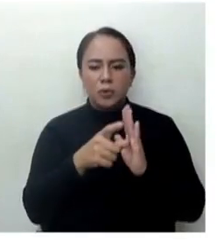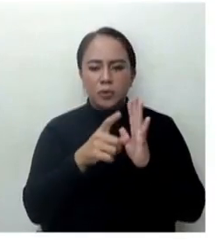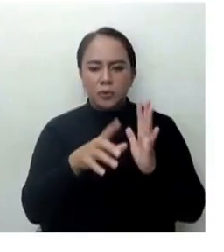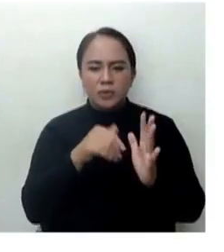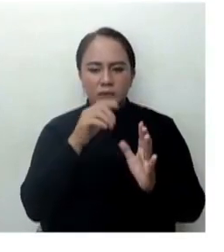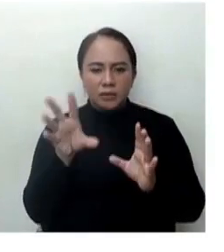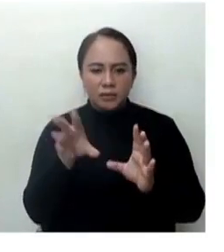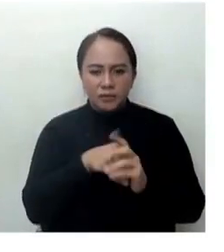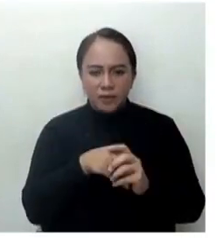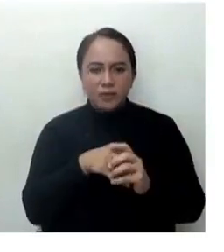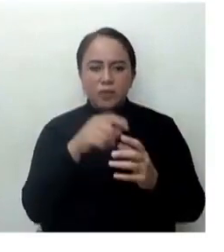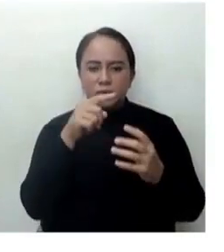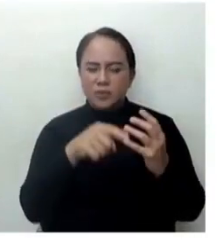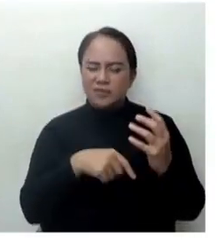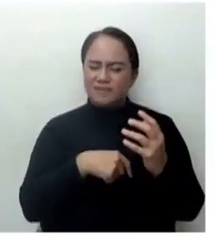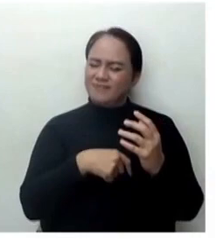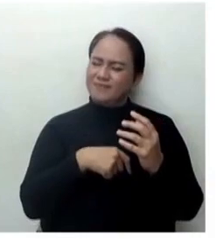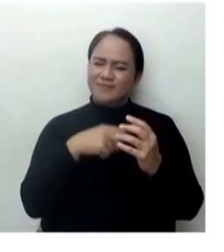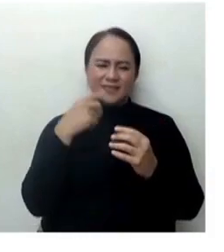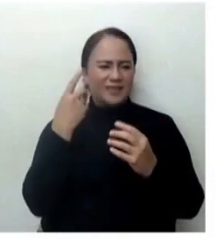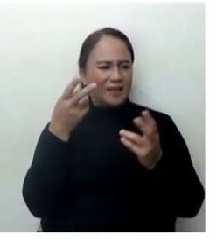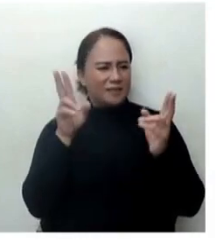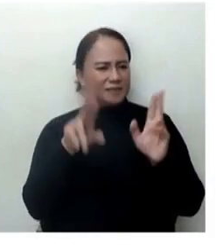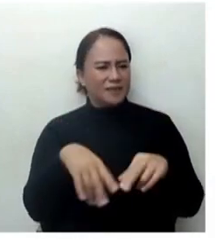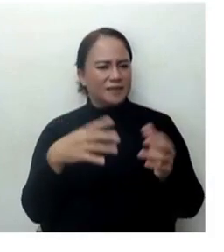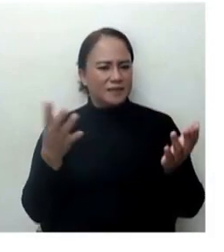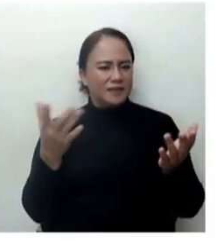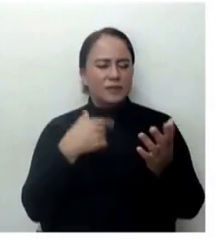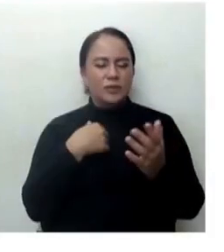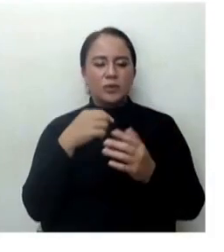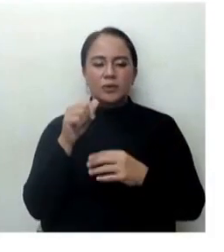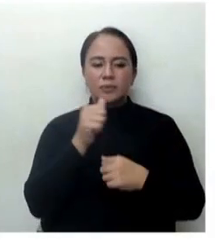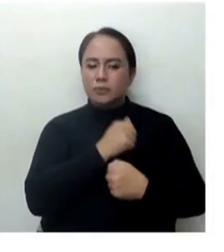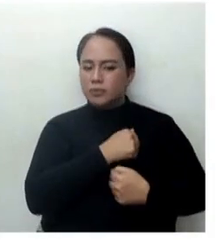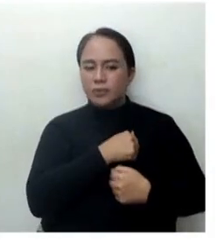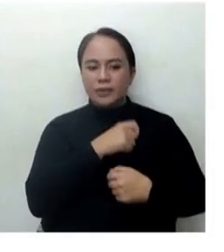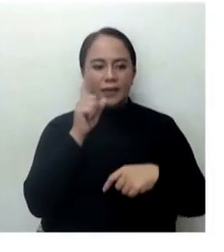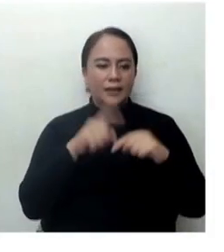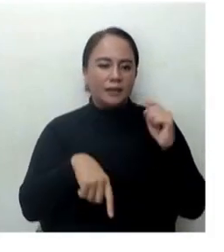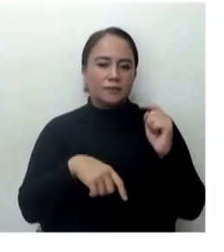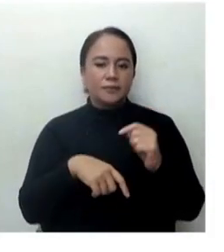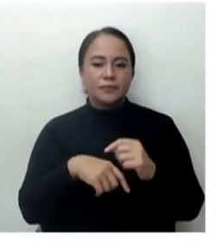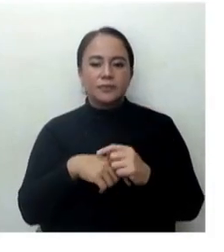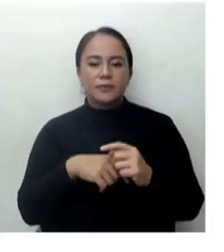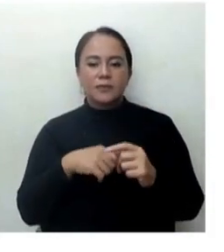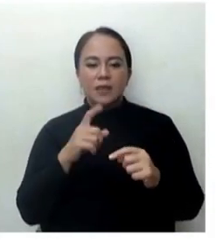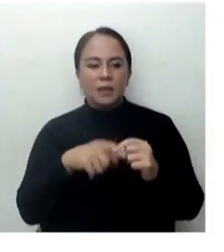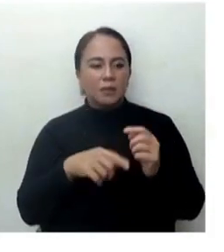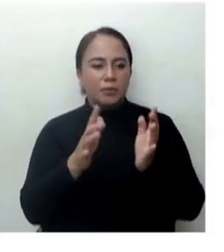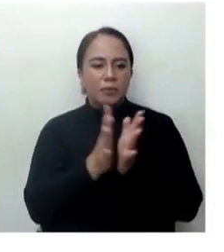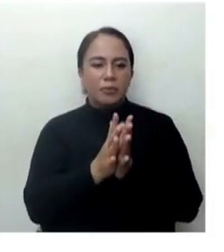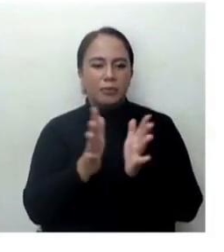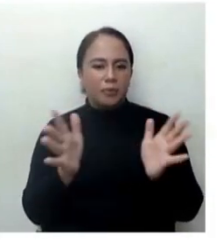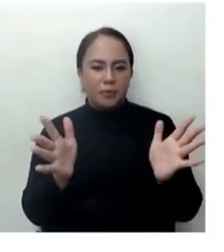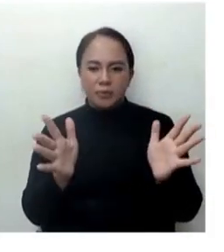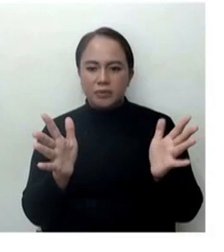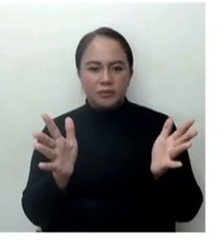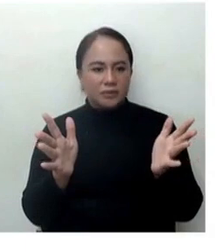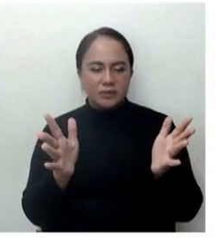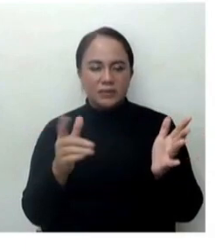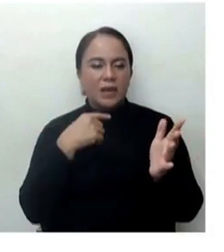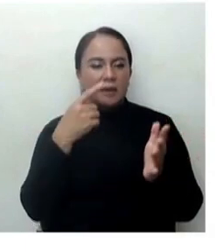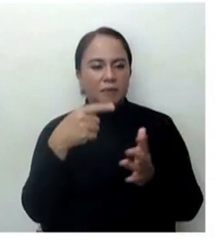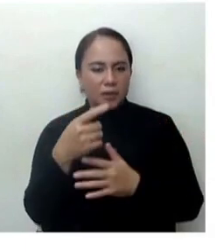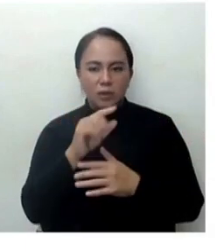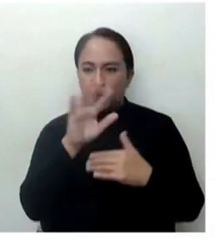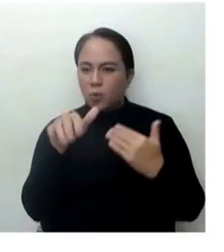involved? Those are the dubious circumstances. And so the AFP cannot, you know, generally and in blanket manner claim that